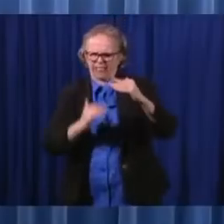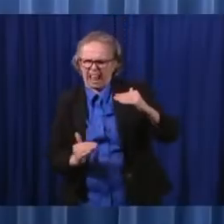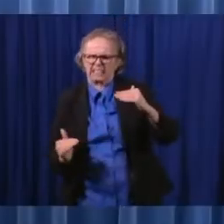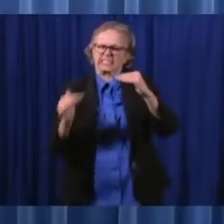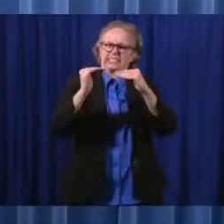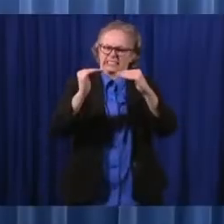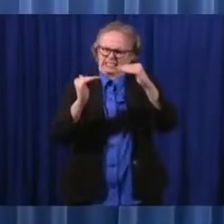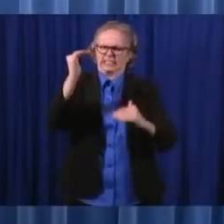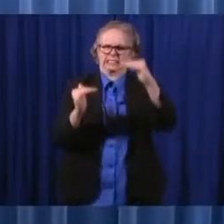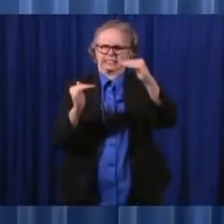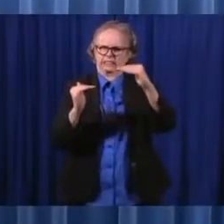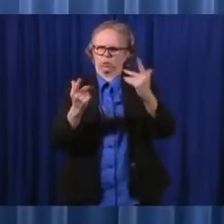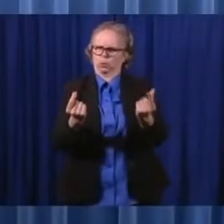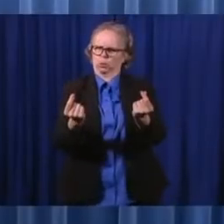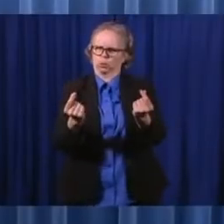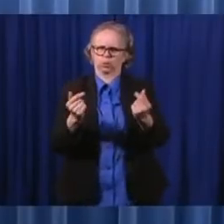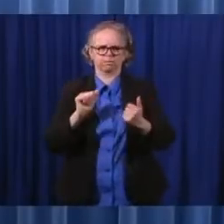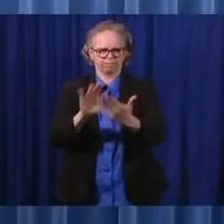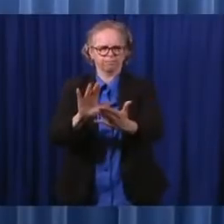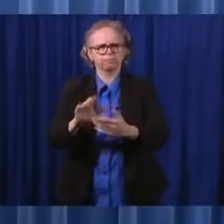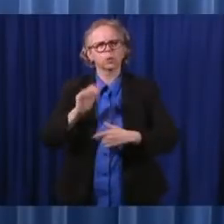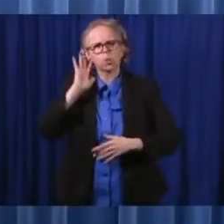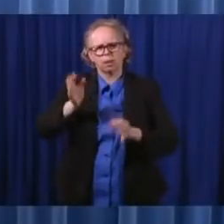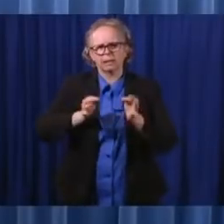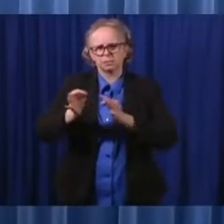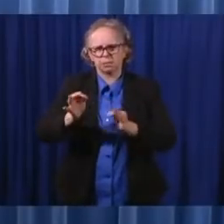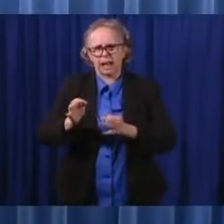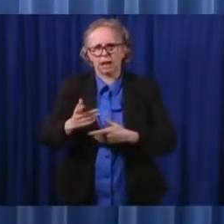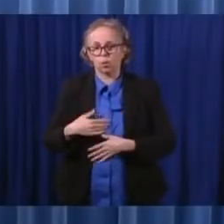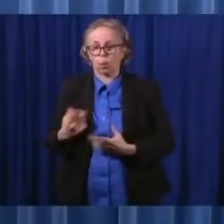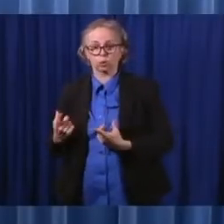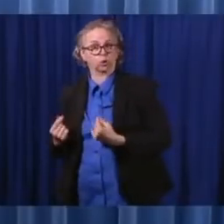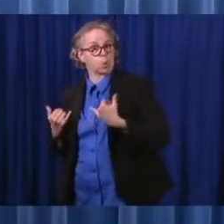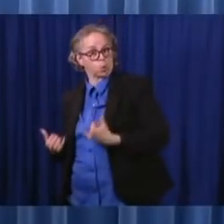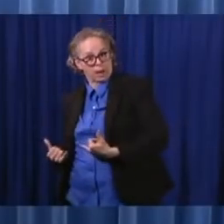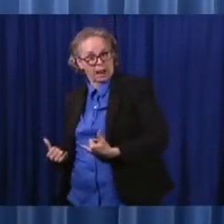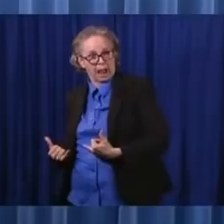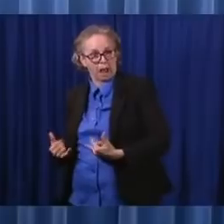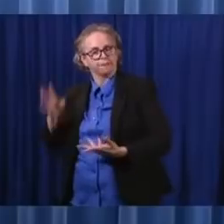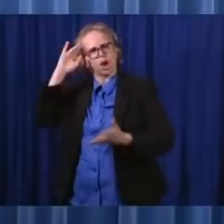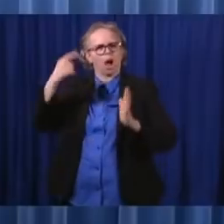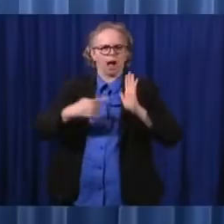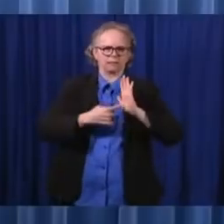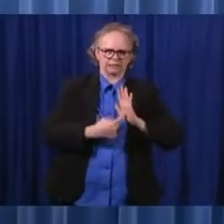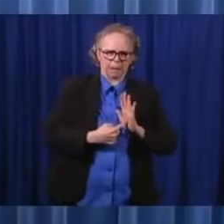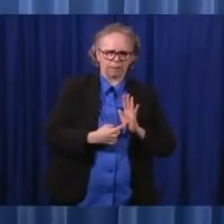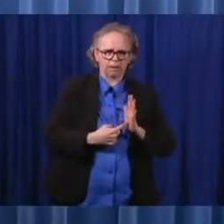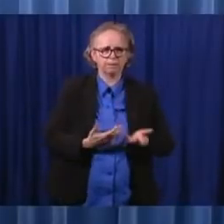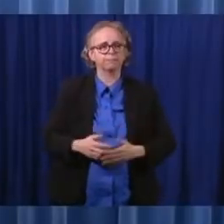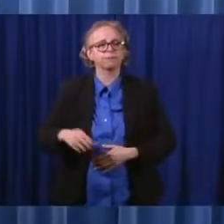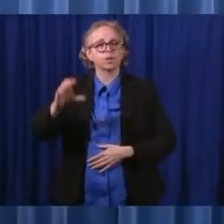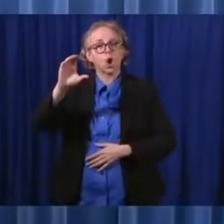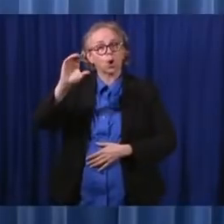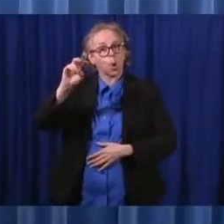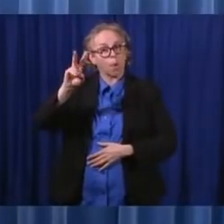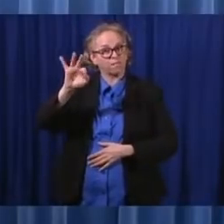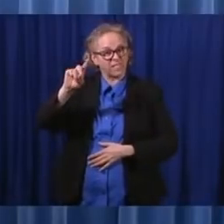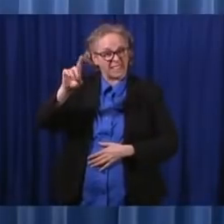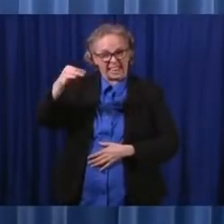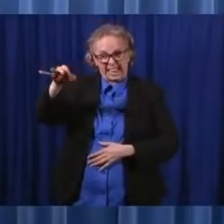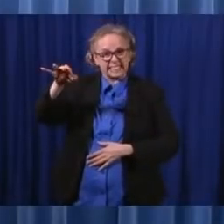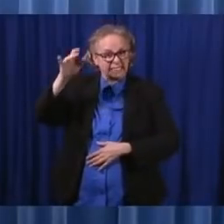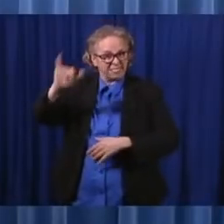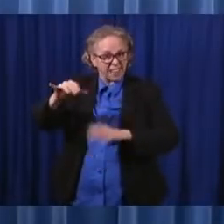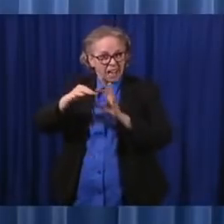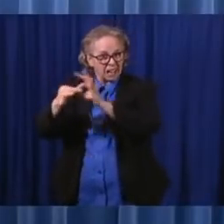of the things that we're going to be doing and are doing, the prioritization of COVID-19 testing in minority communities with the help of